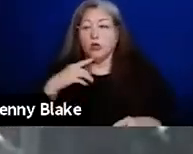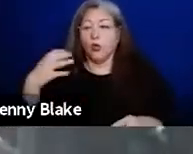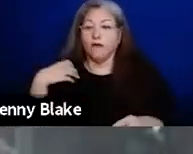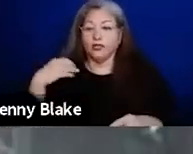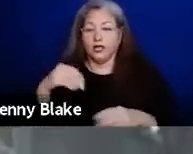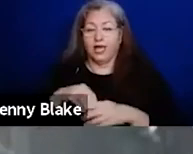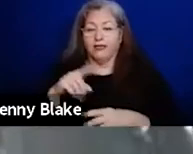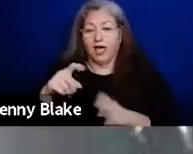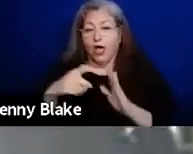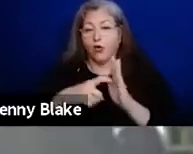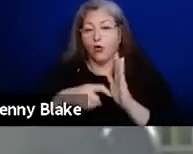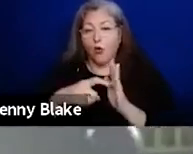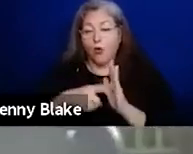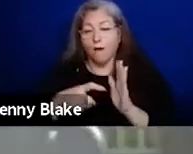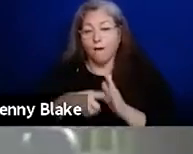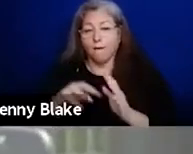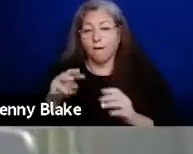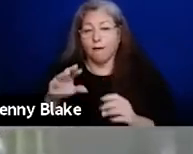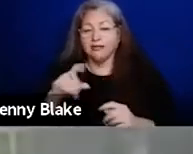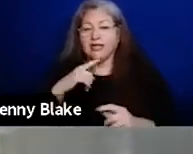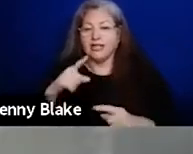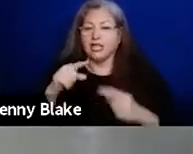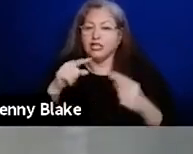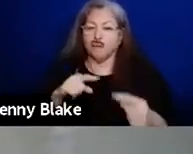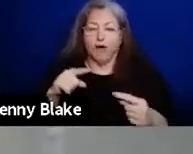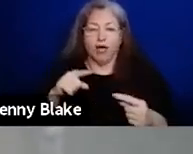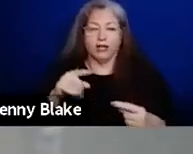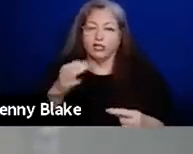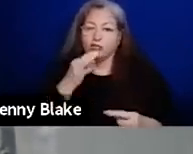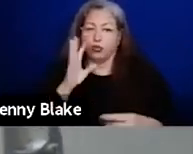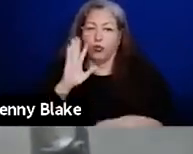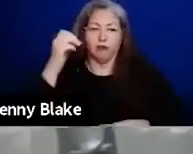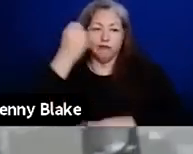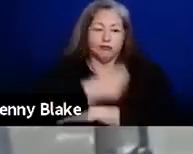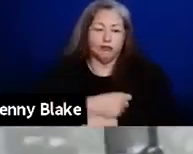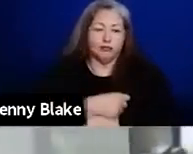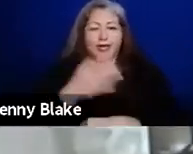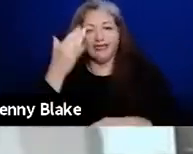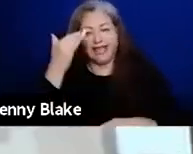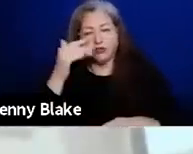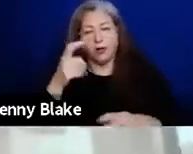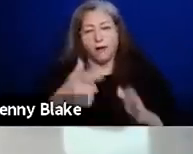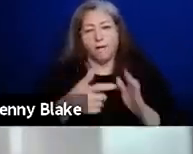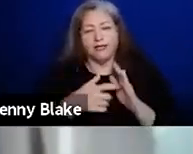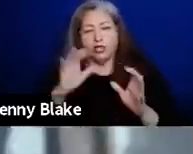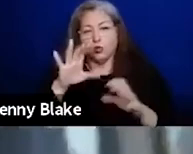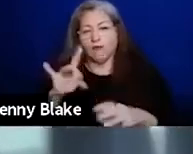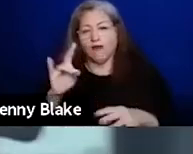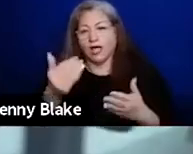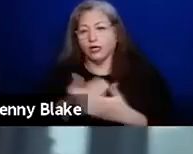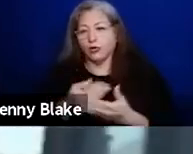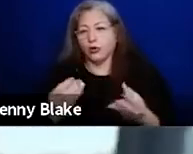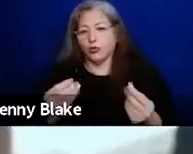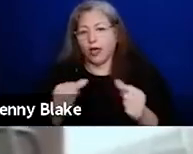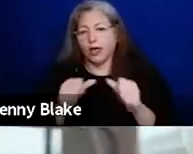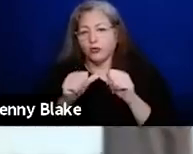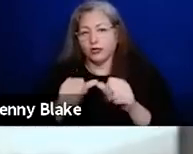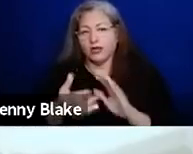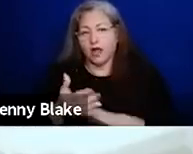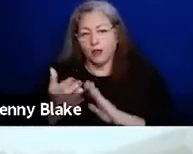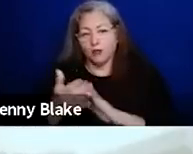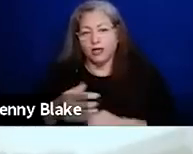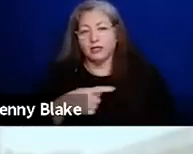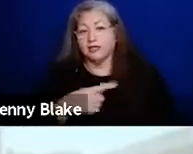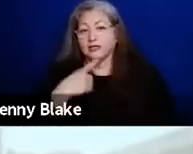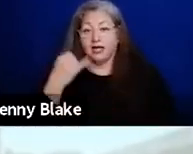coal mine say it's struggling and on the verge of closing down. That's why it needs to find new ground to keep operating. They say if